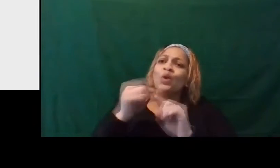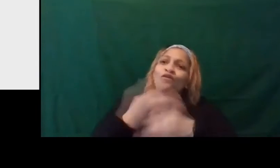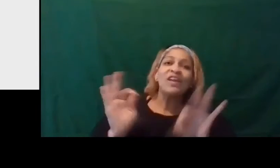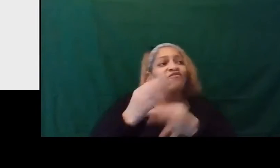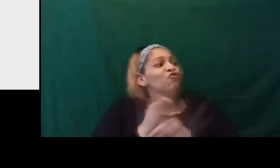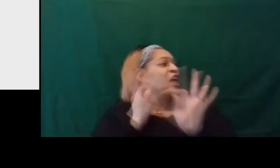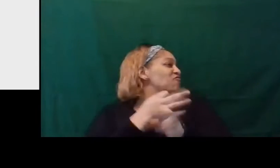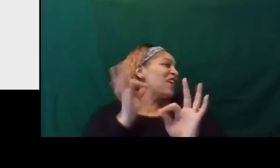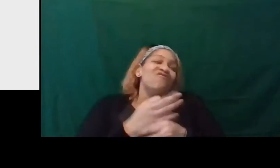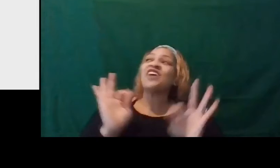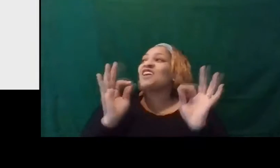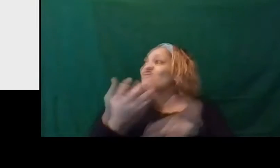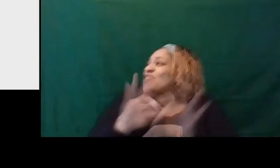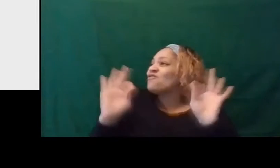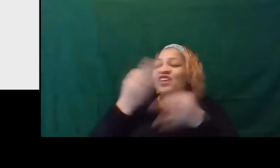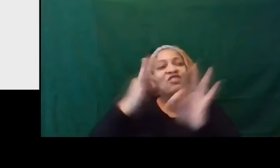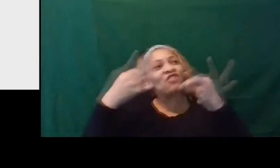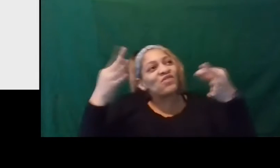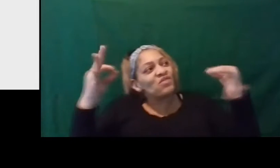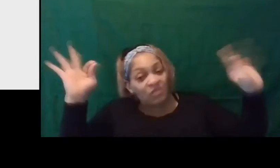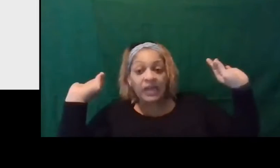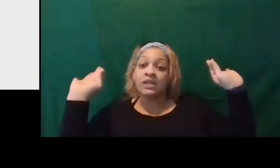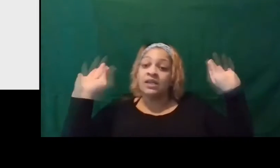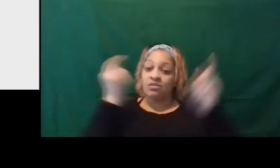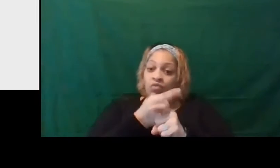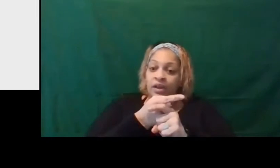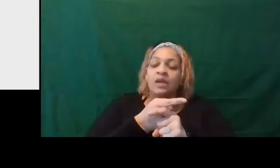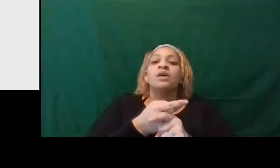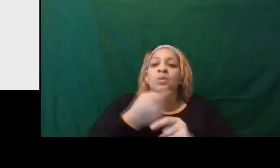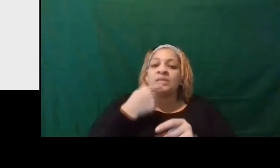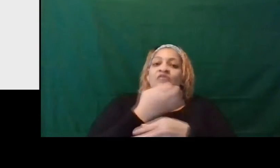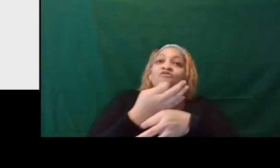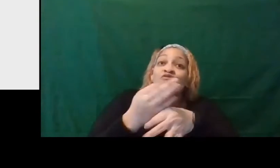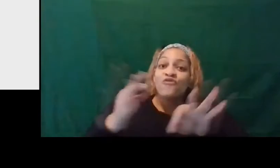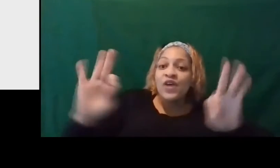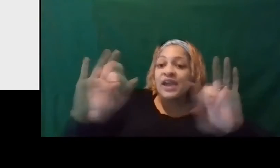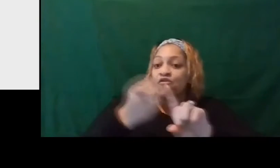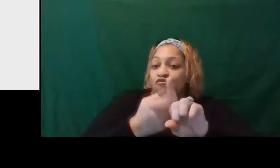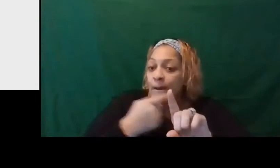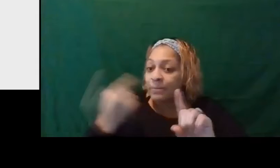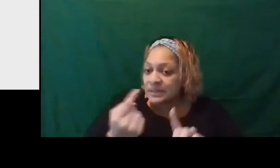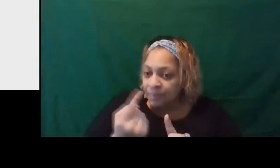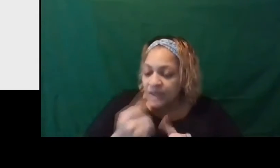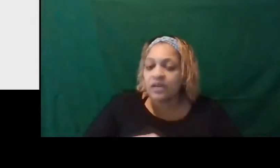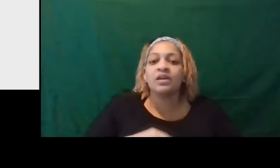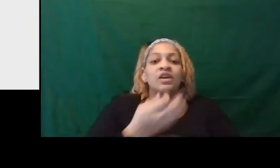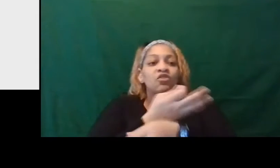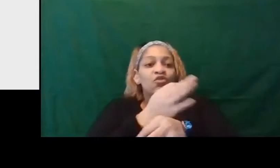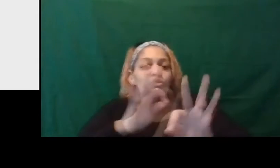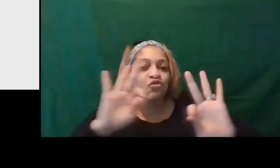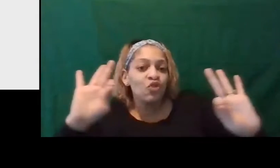freedom, free this, free that, free other, free, free, free. So we talk about being free from something, being free